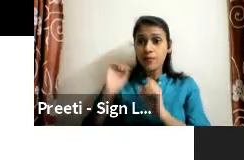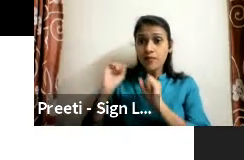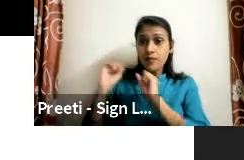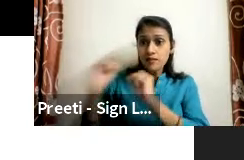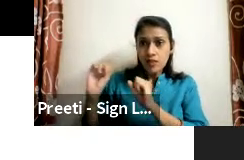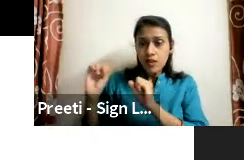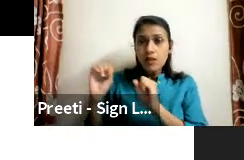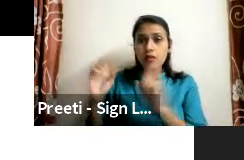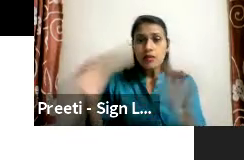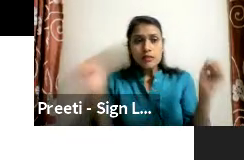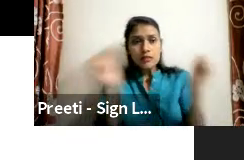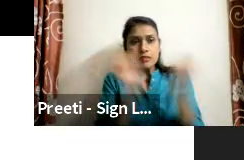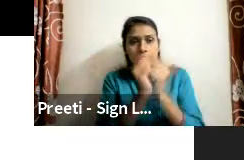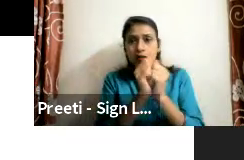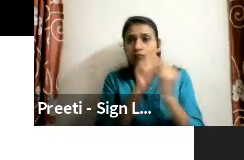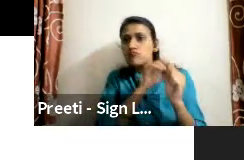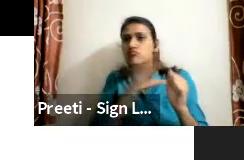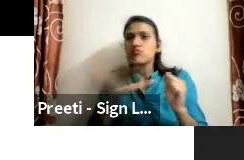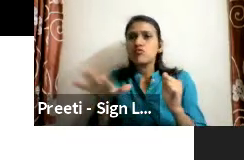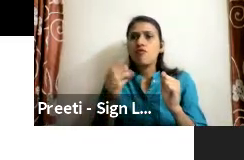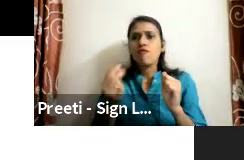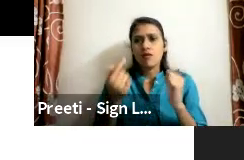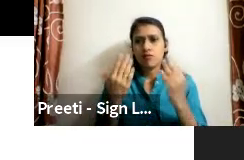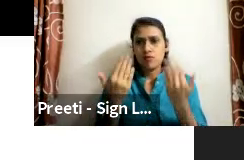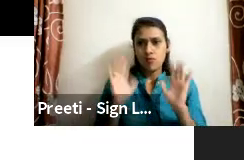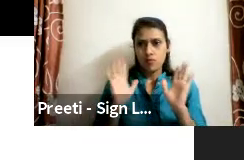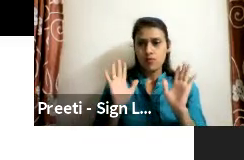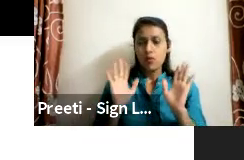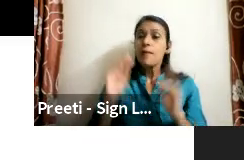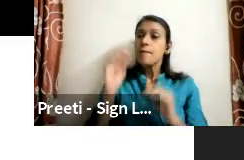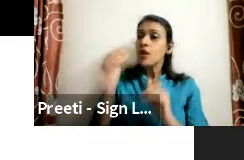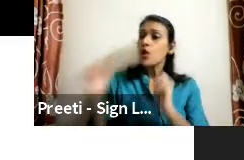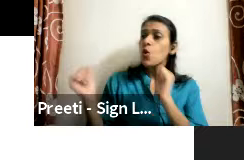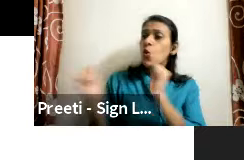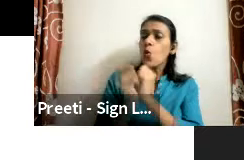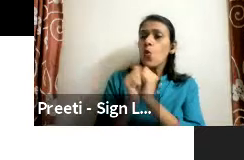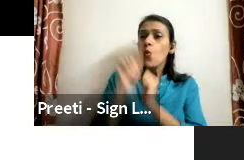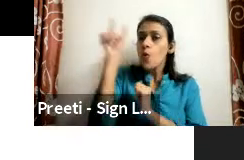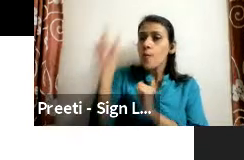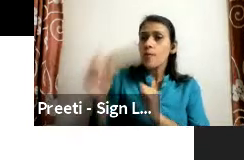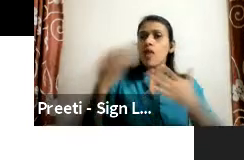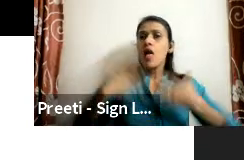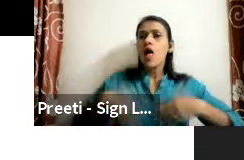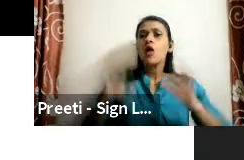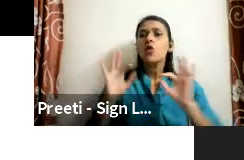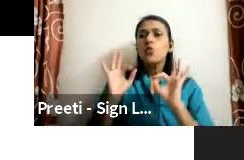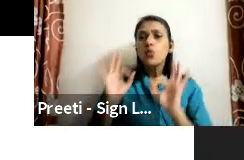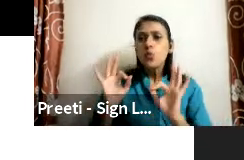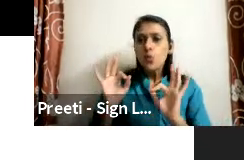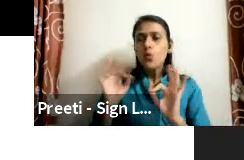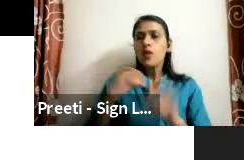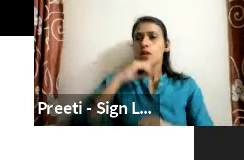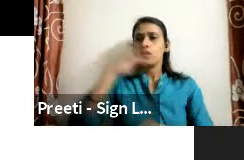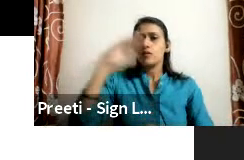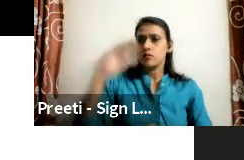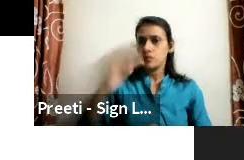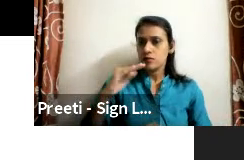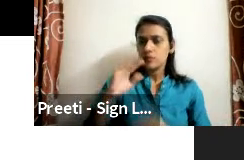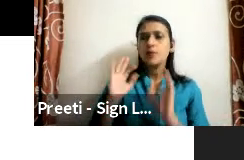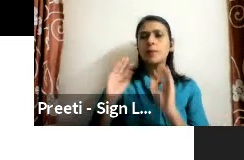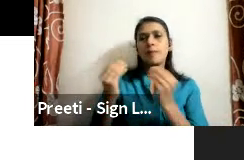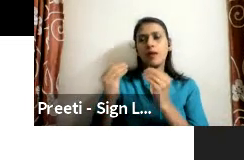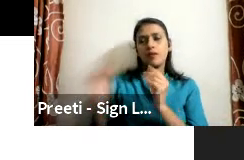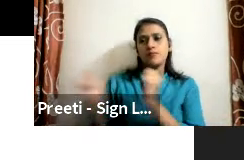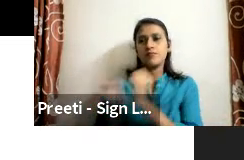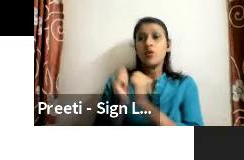severe diseases. So we do not want our attendants or our caregivers who may be having these pre-existing